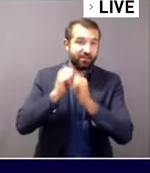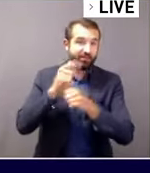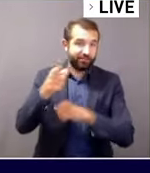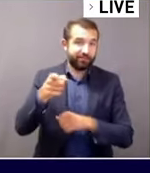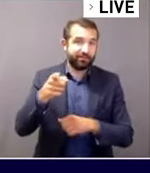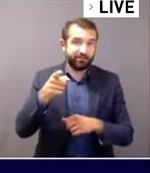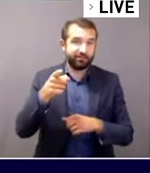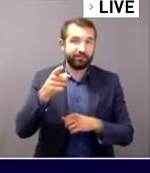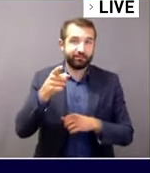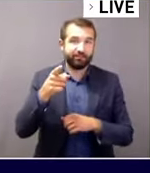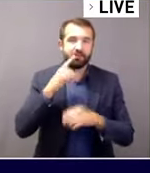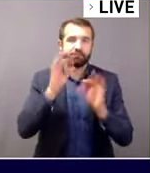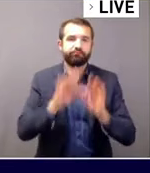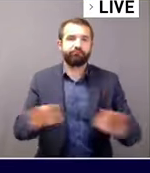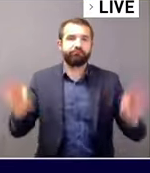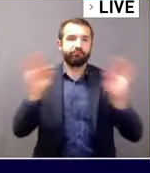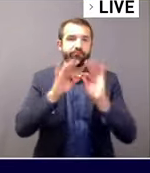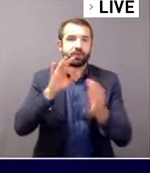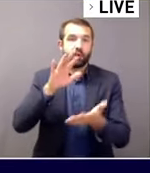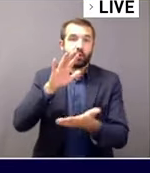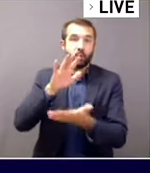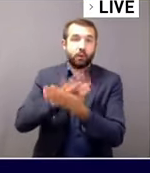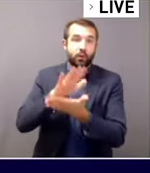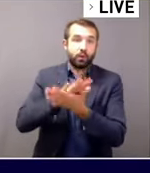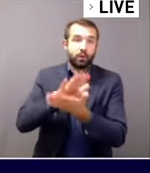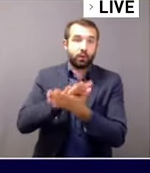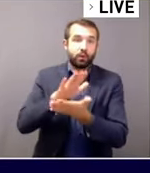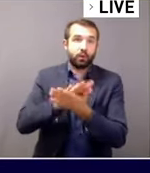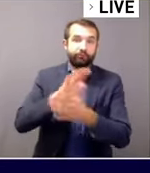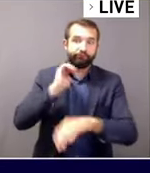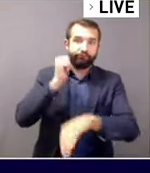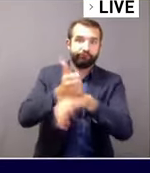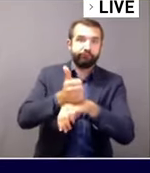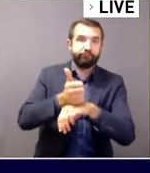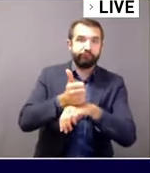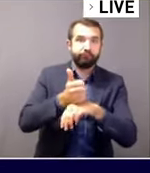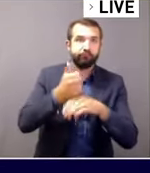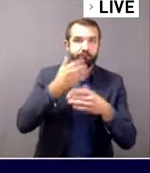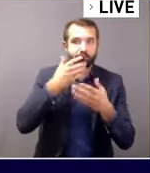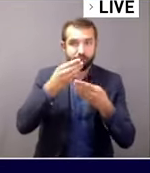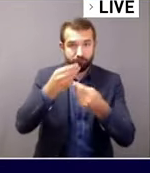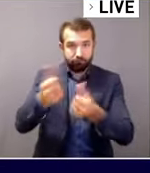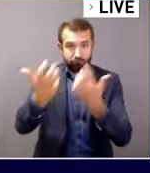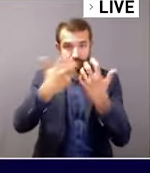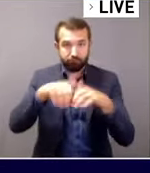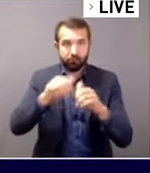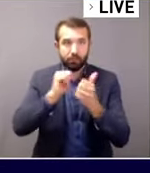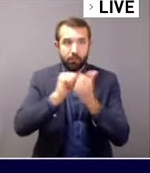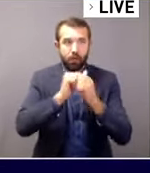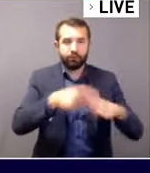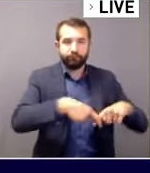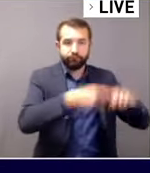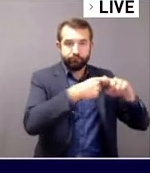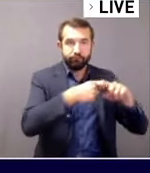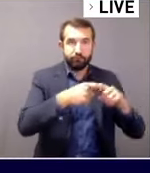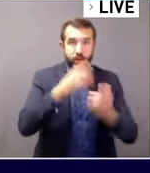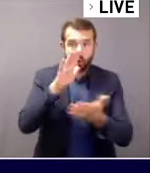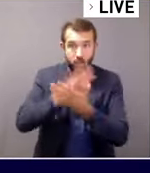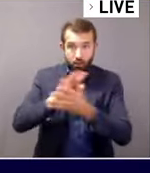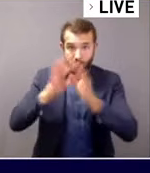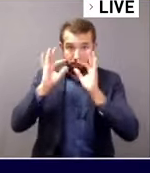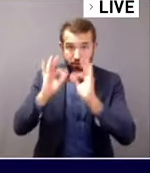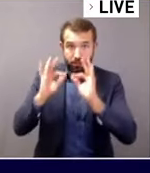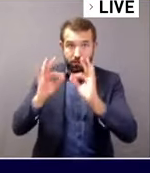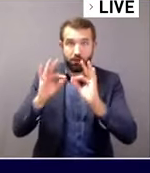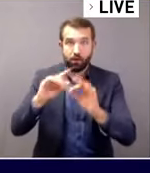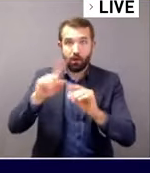school part down pat before we go into the sports part. Let's get things like homeroom down. I think